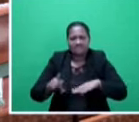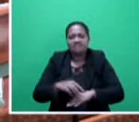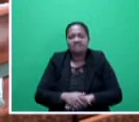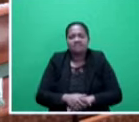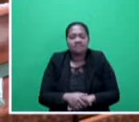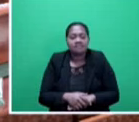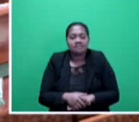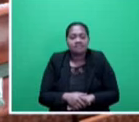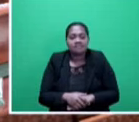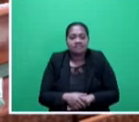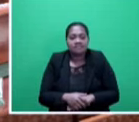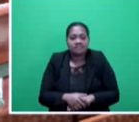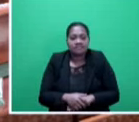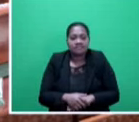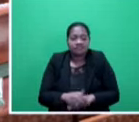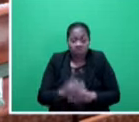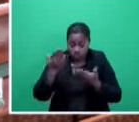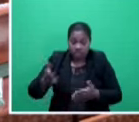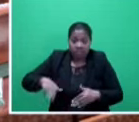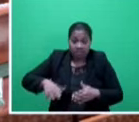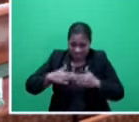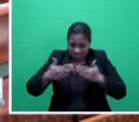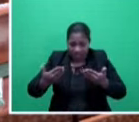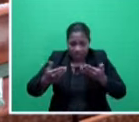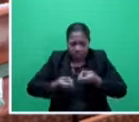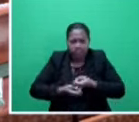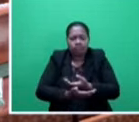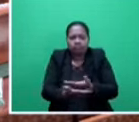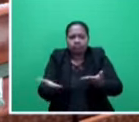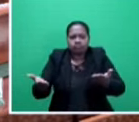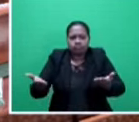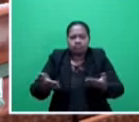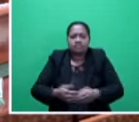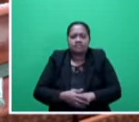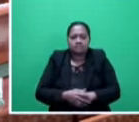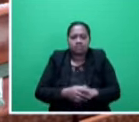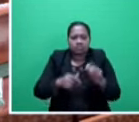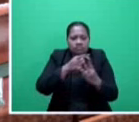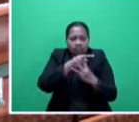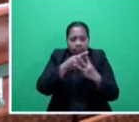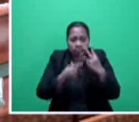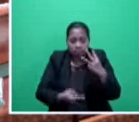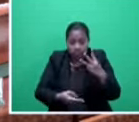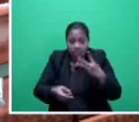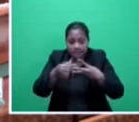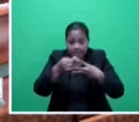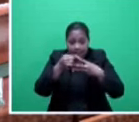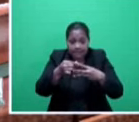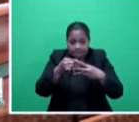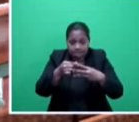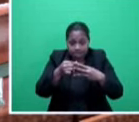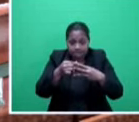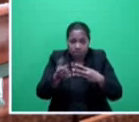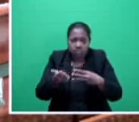Honourable members, I will now deliver my rulings on three petitions which had been